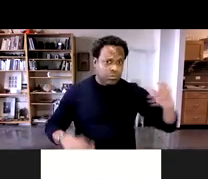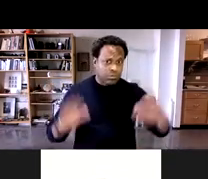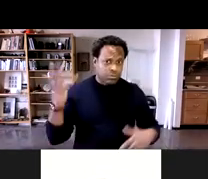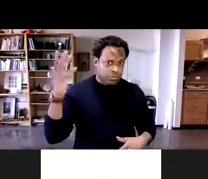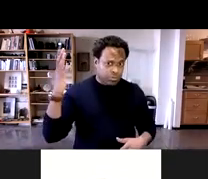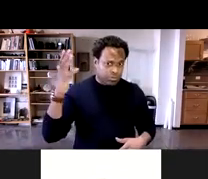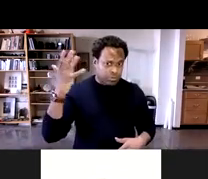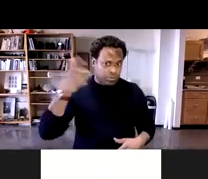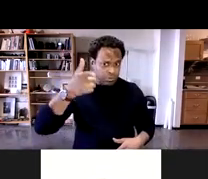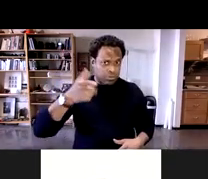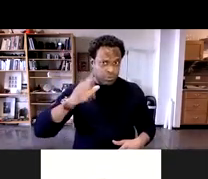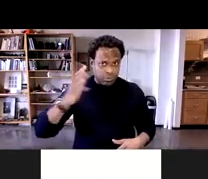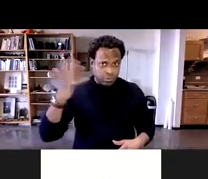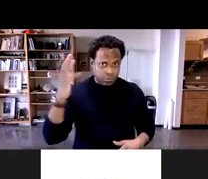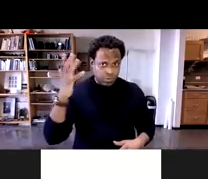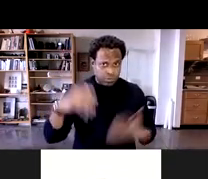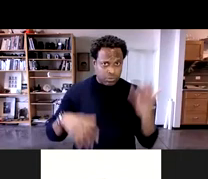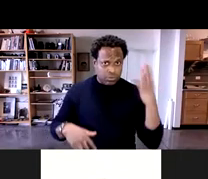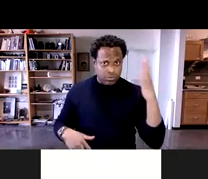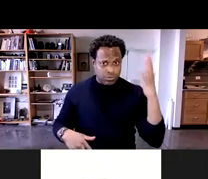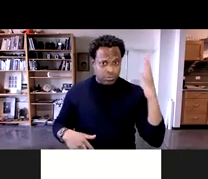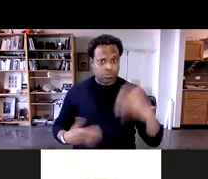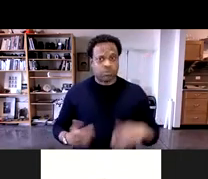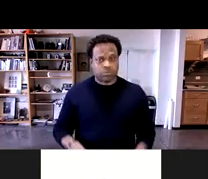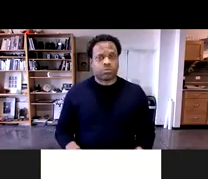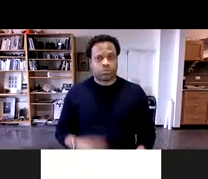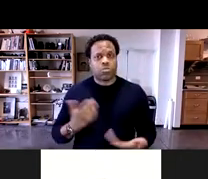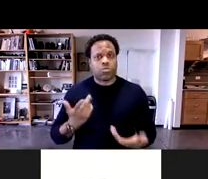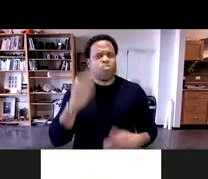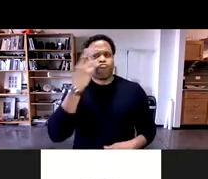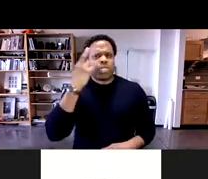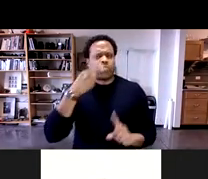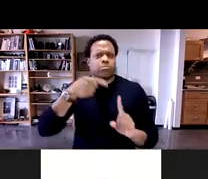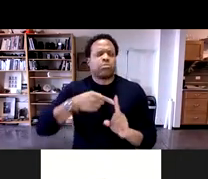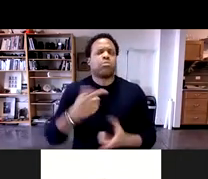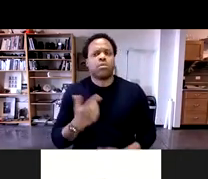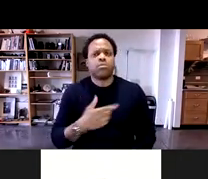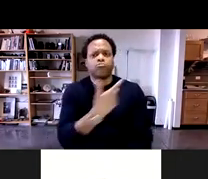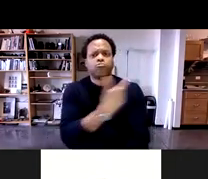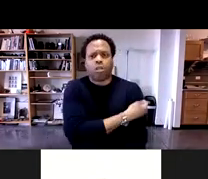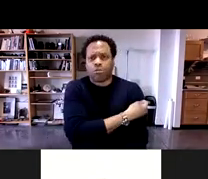For this one, you can ask somebody, do you write with this hand or do you write with this other hand?